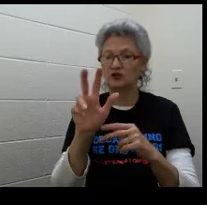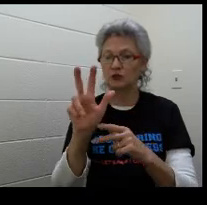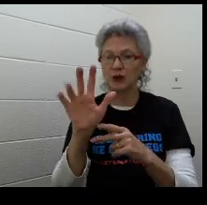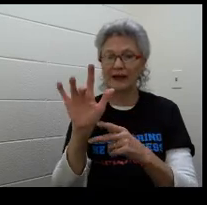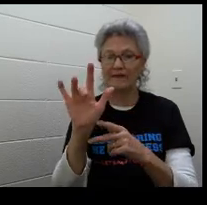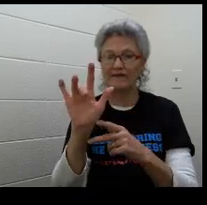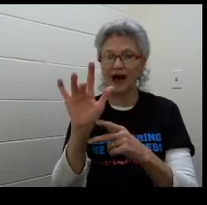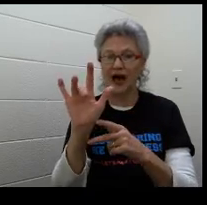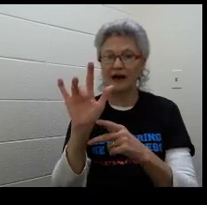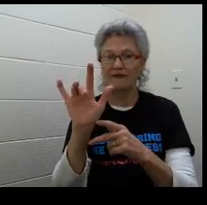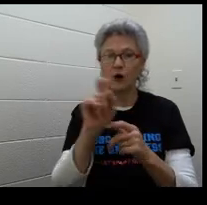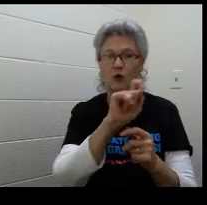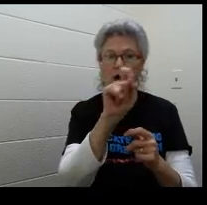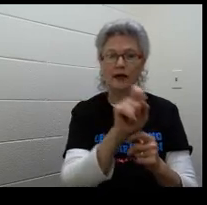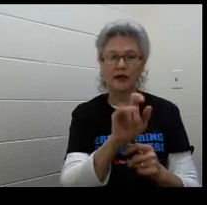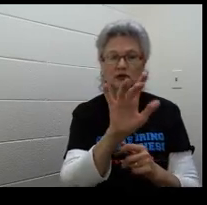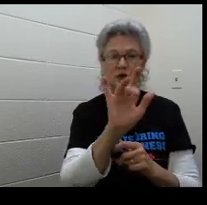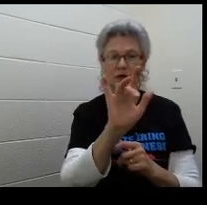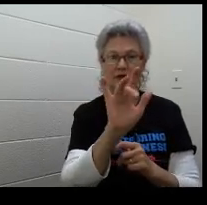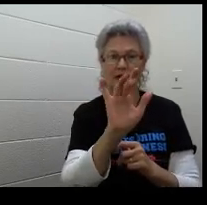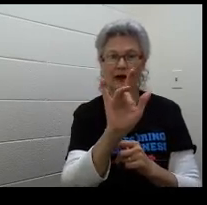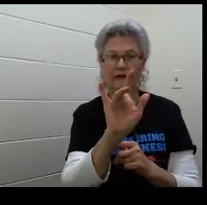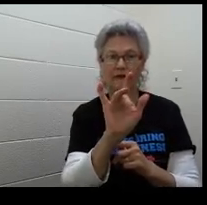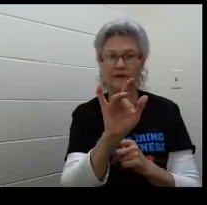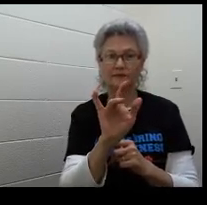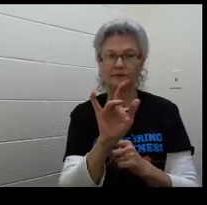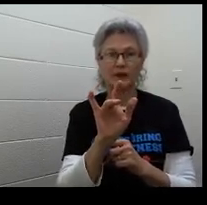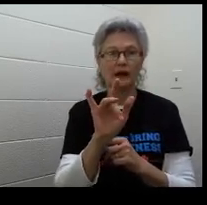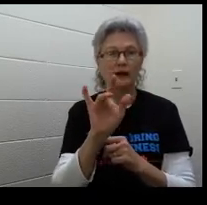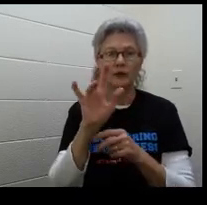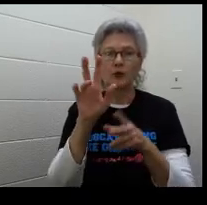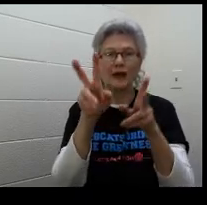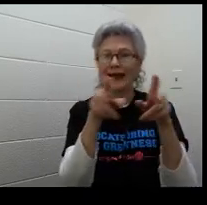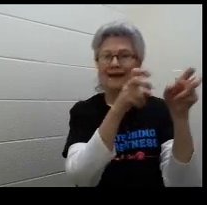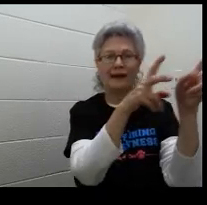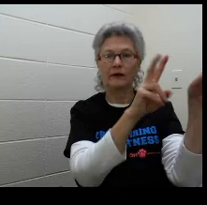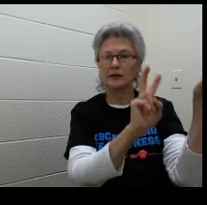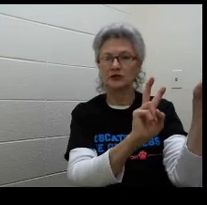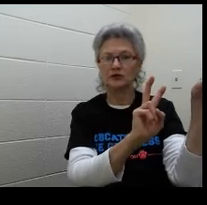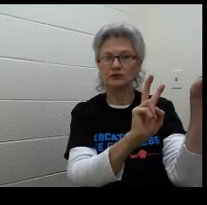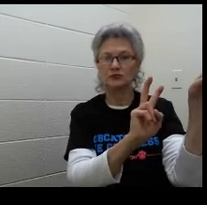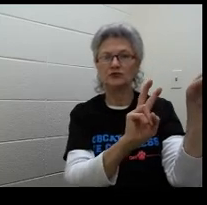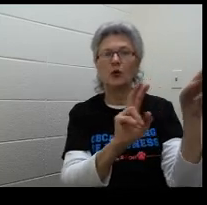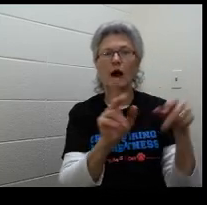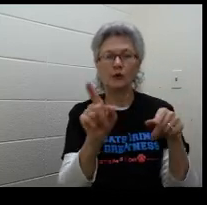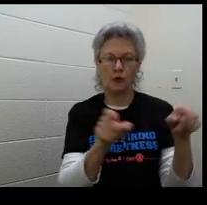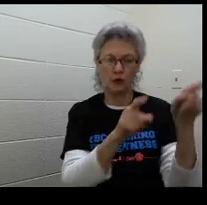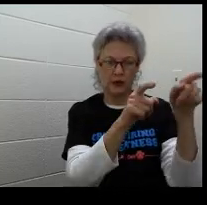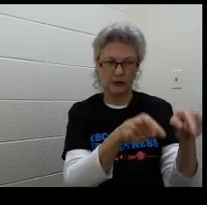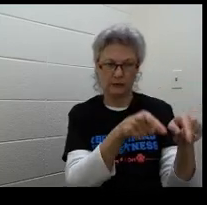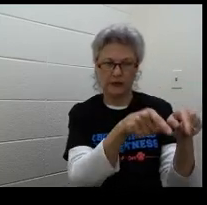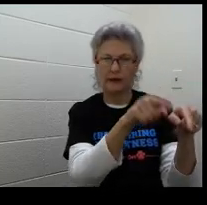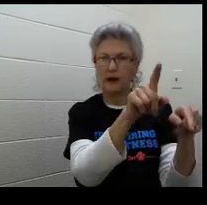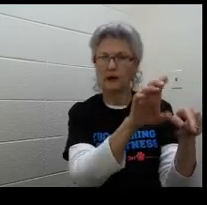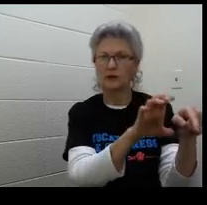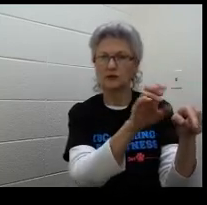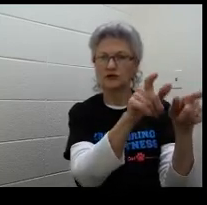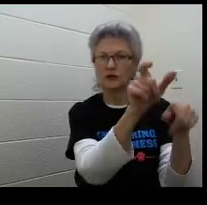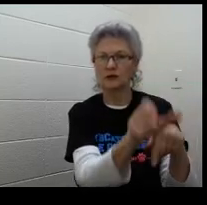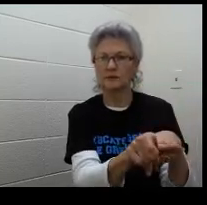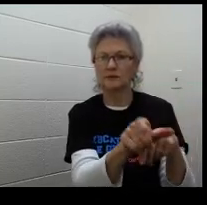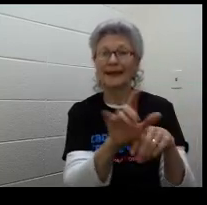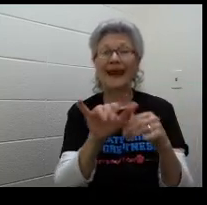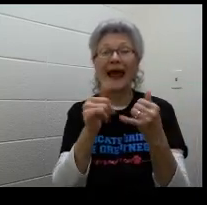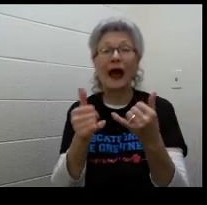could write the 25 right over here. There's no place to carry this 2, so I just wrote the 2 right over here in the hundreds place.